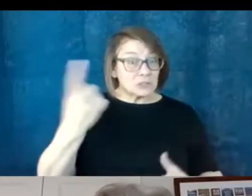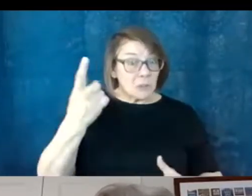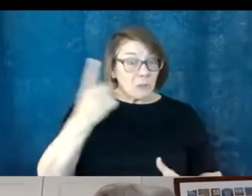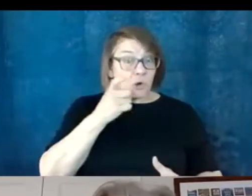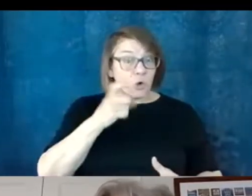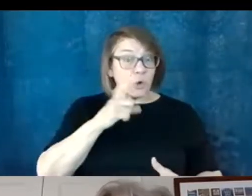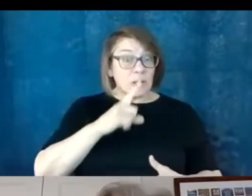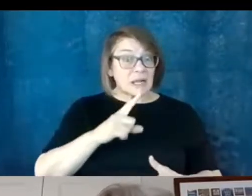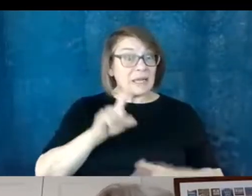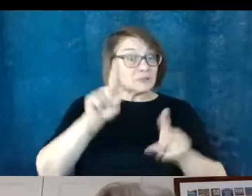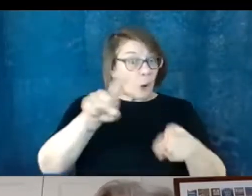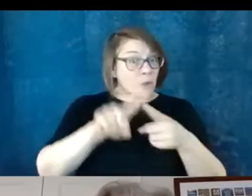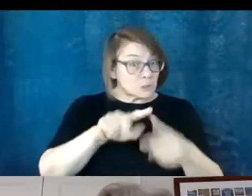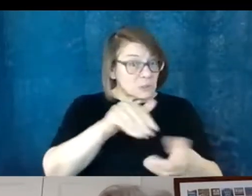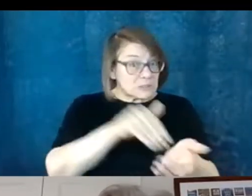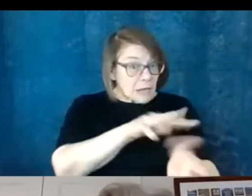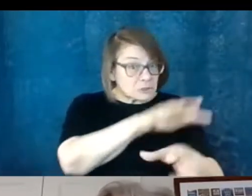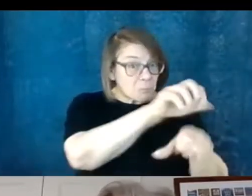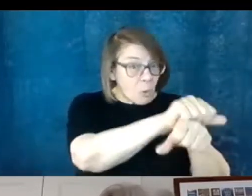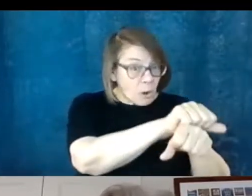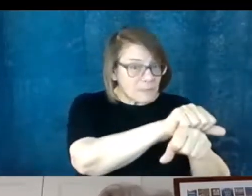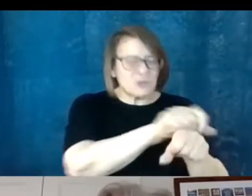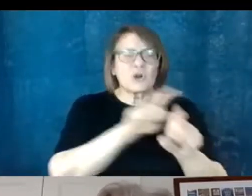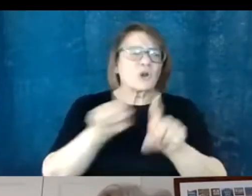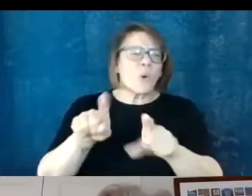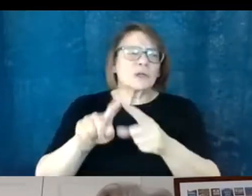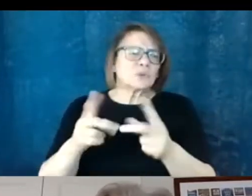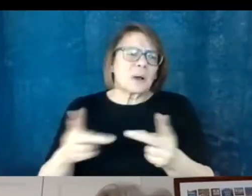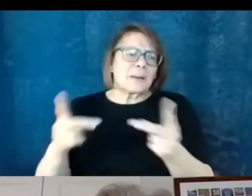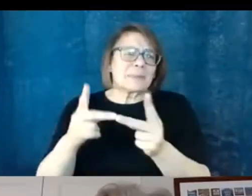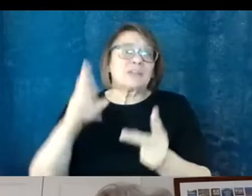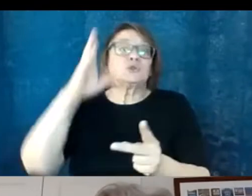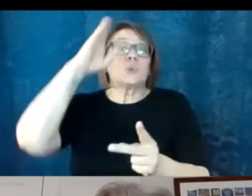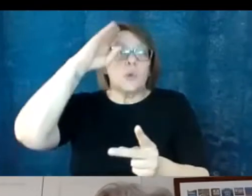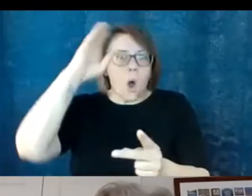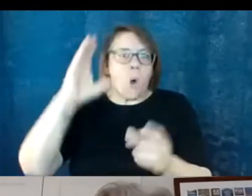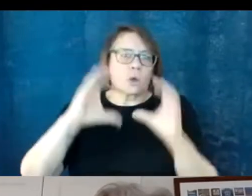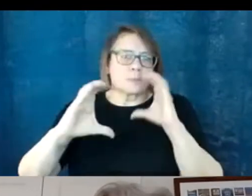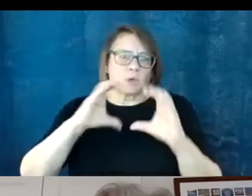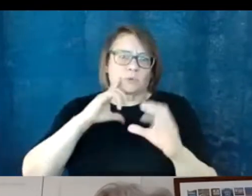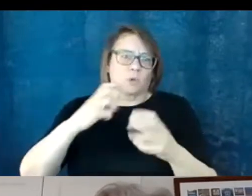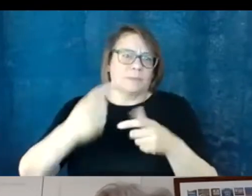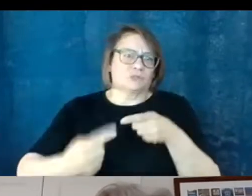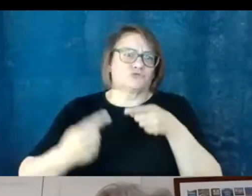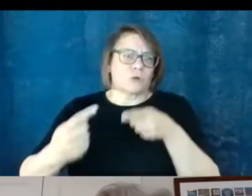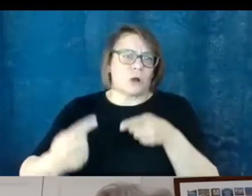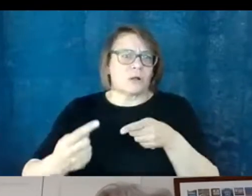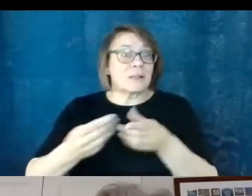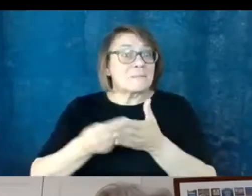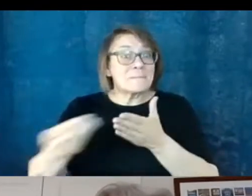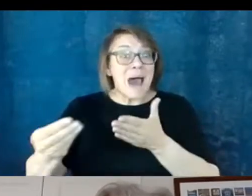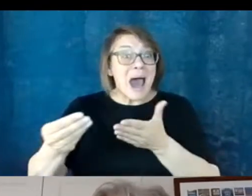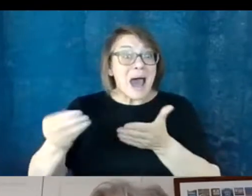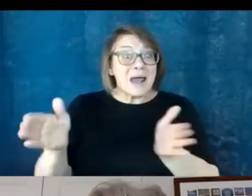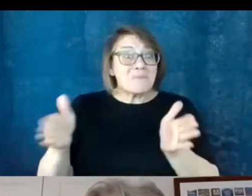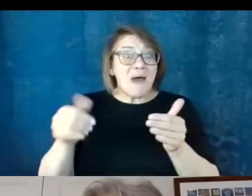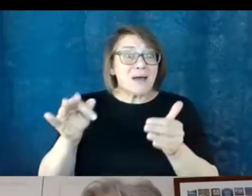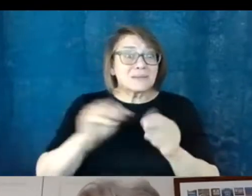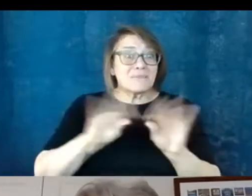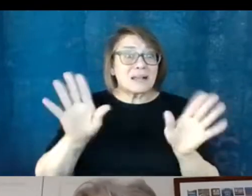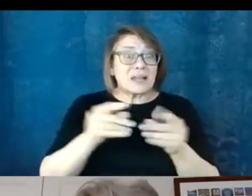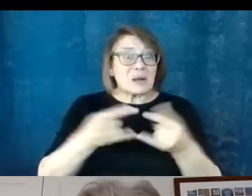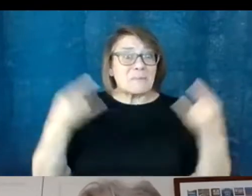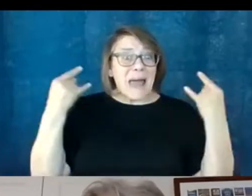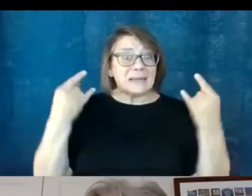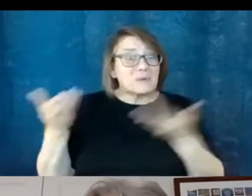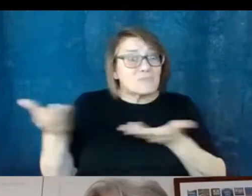is going to a doctor's office, going somewhere where you know communication is going to be difficult, buy a thing of clear masks and bring them with you,